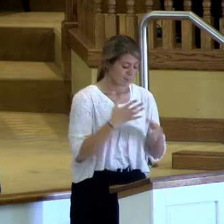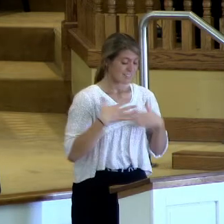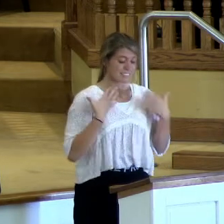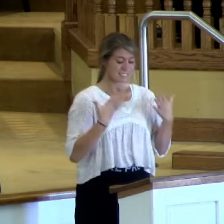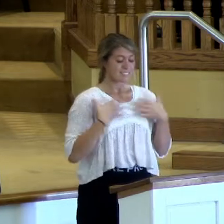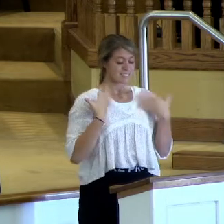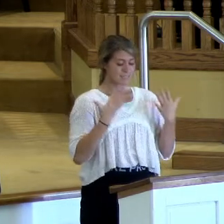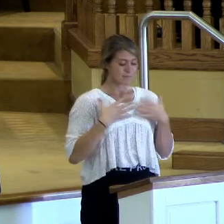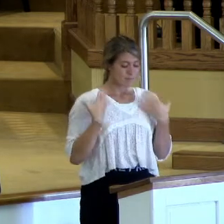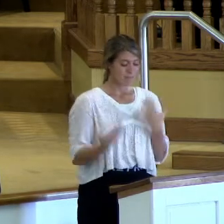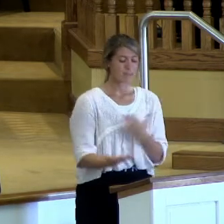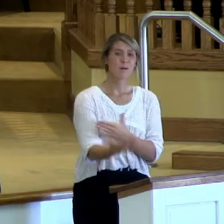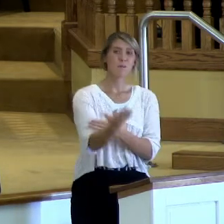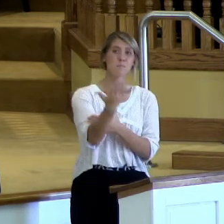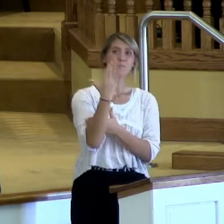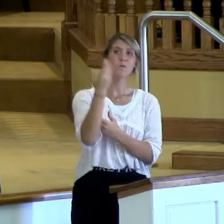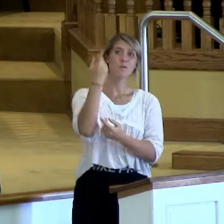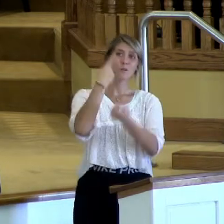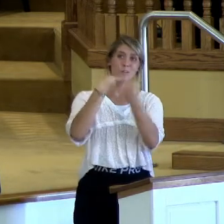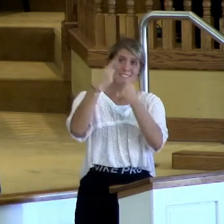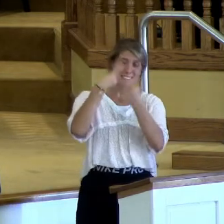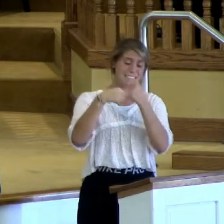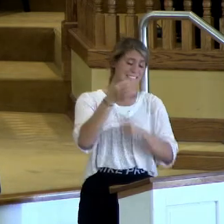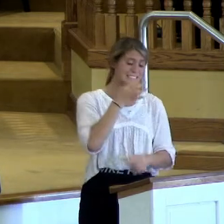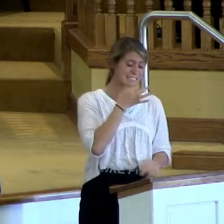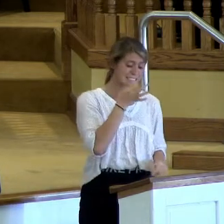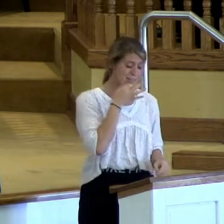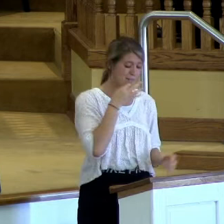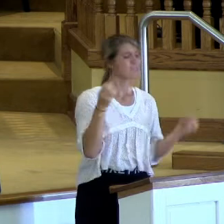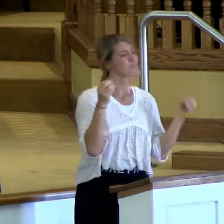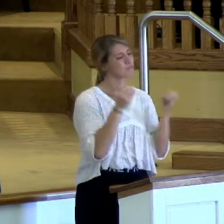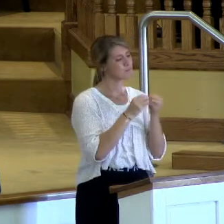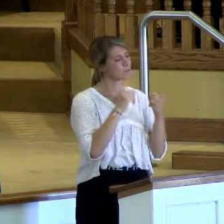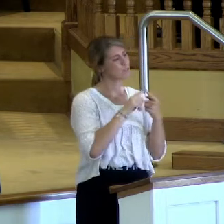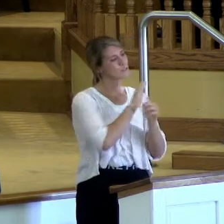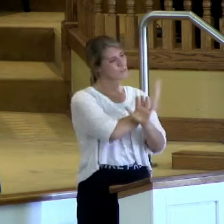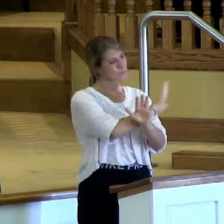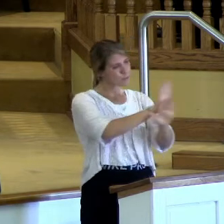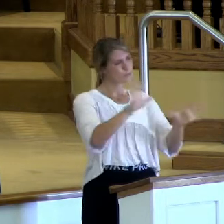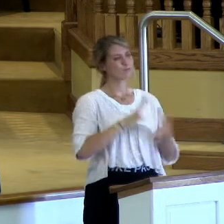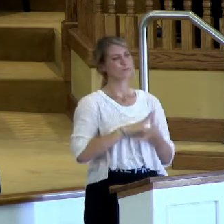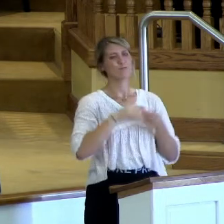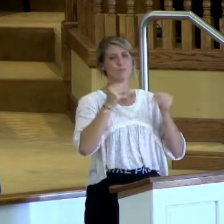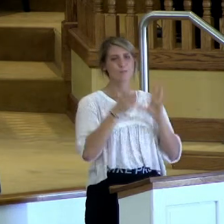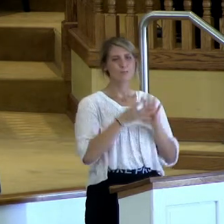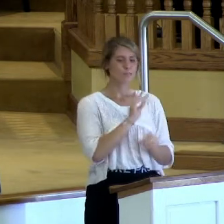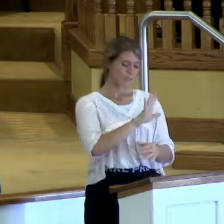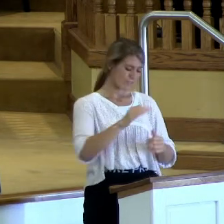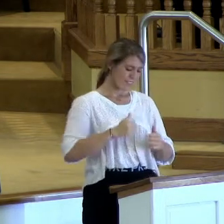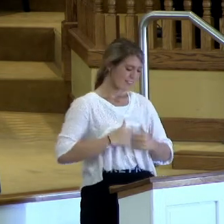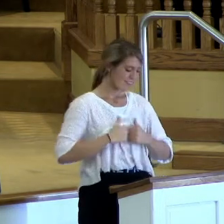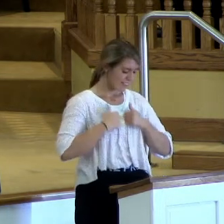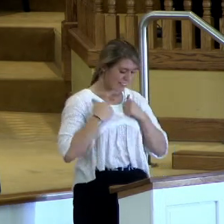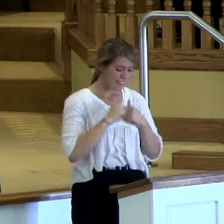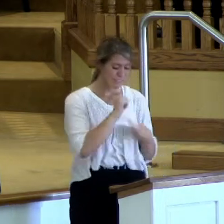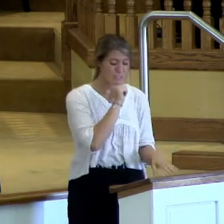your head. Morning is coming, there's more to the